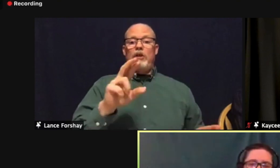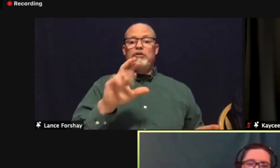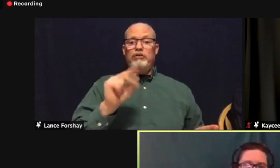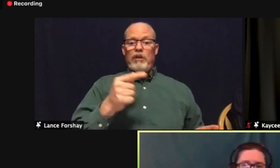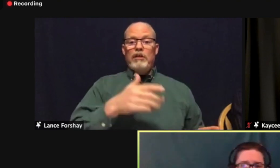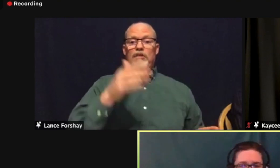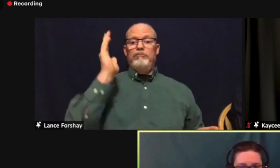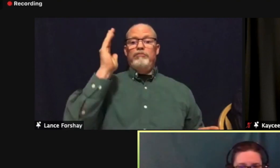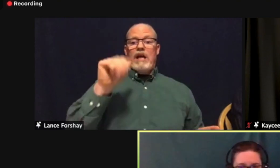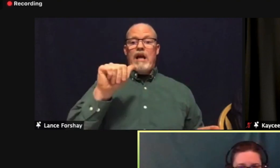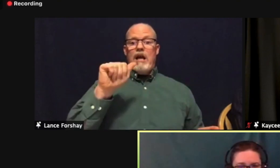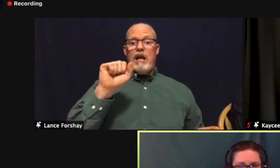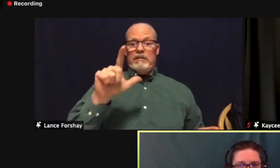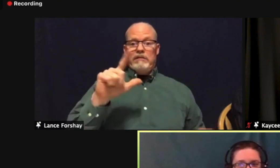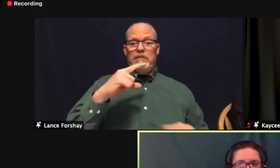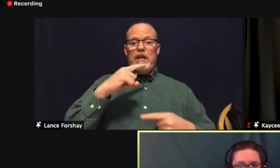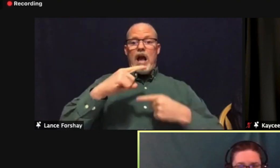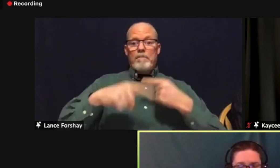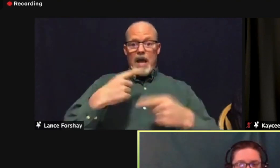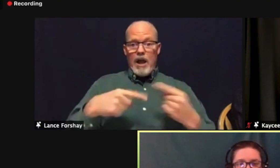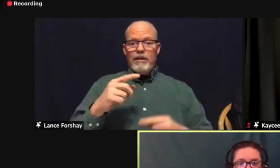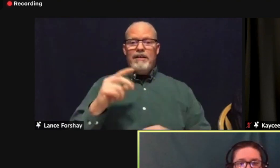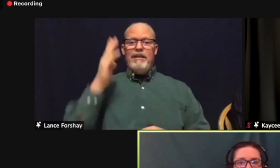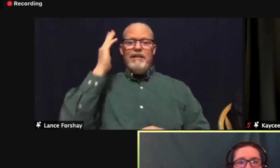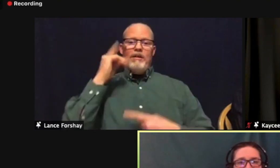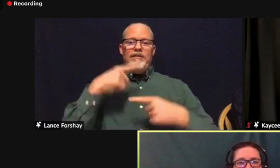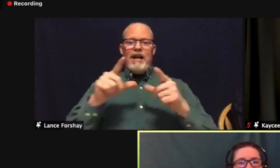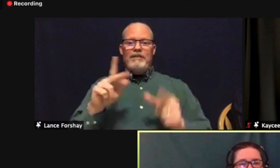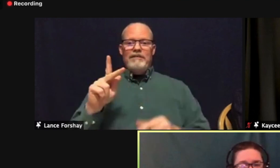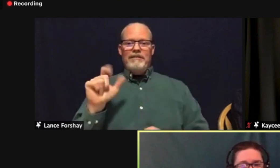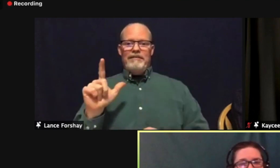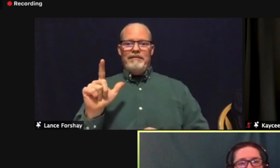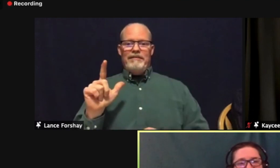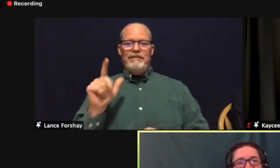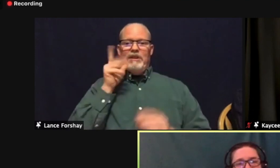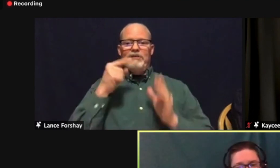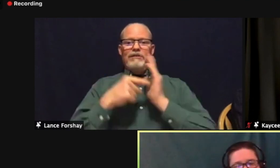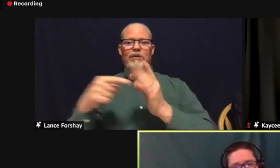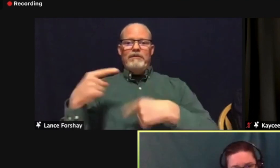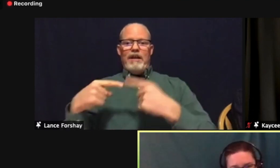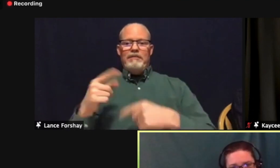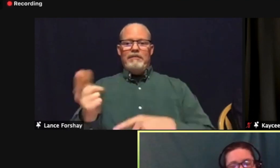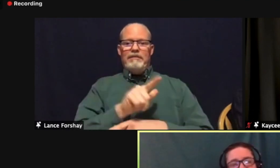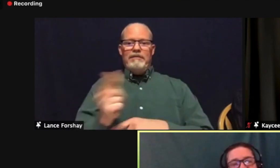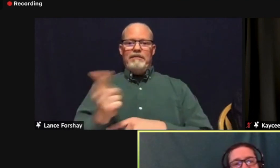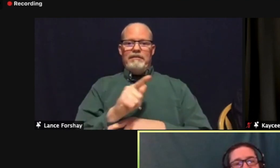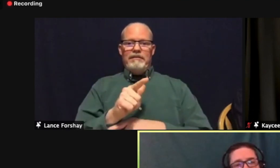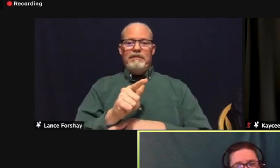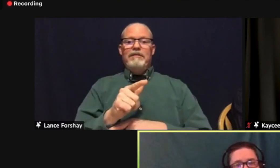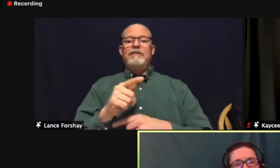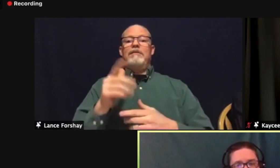And he's signing about Korean Sign Language. So he may model some of that and go back and forth between the two sign